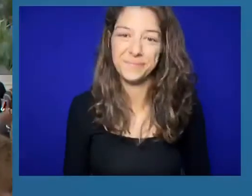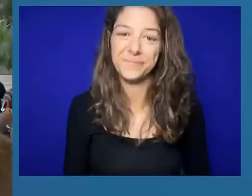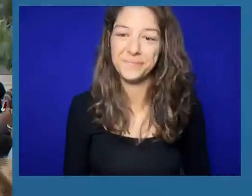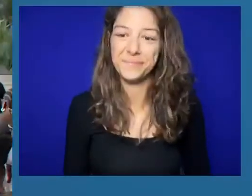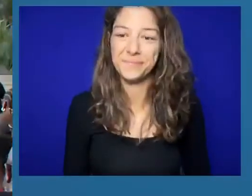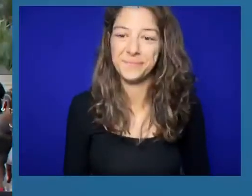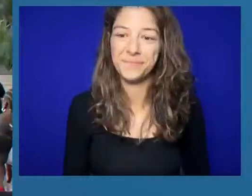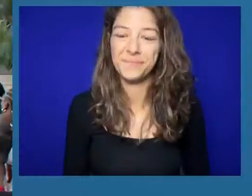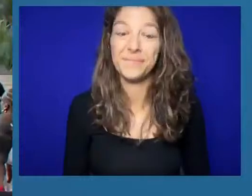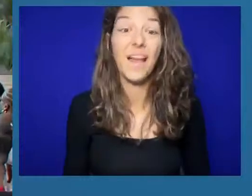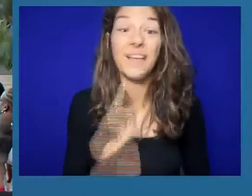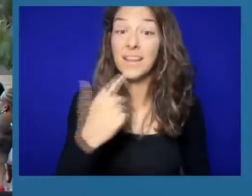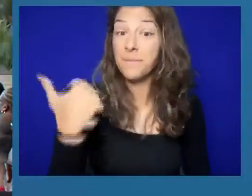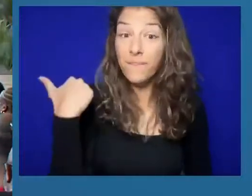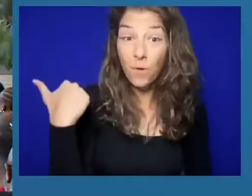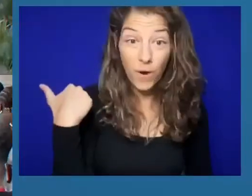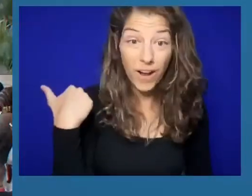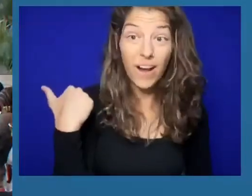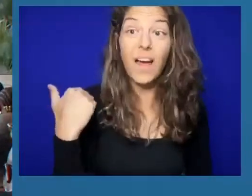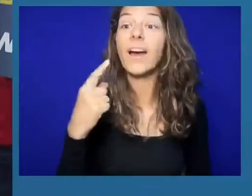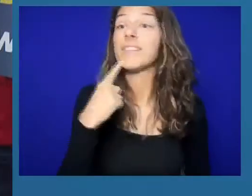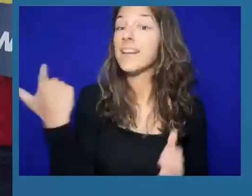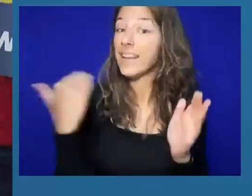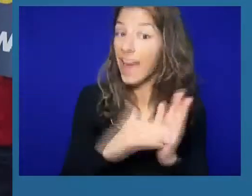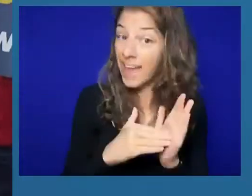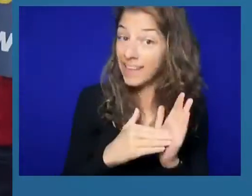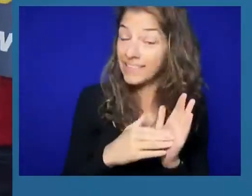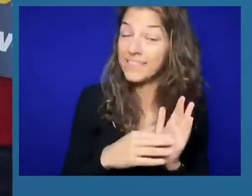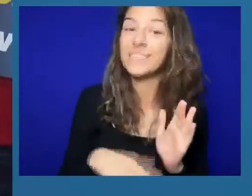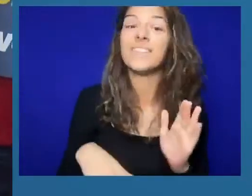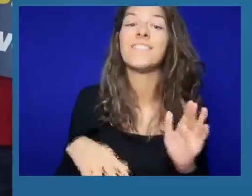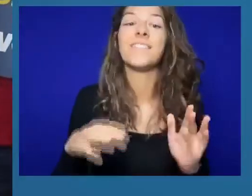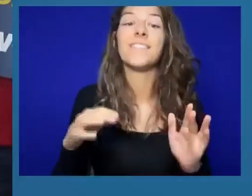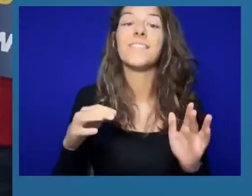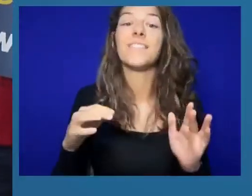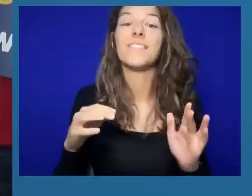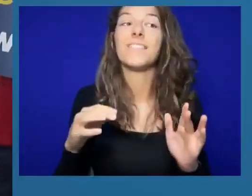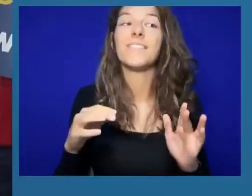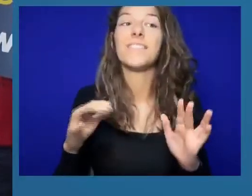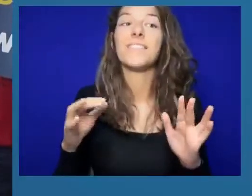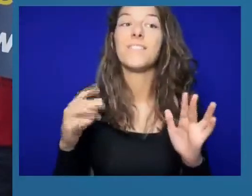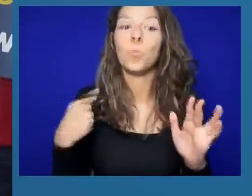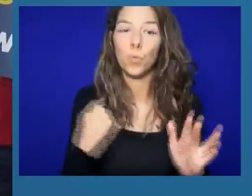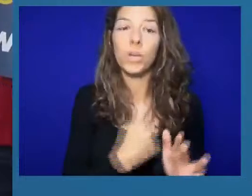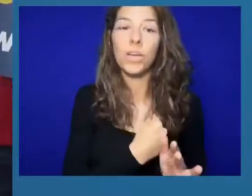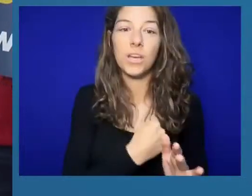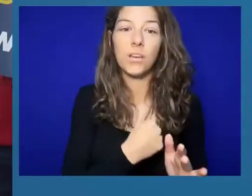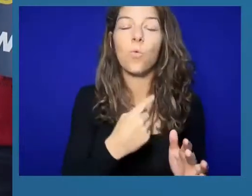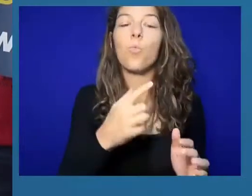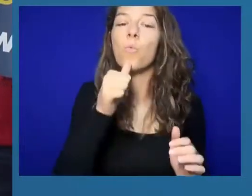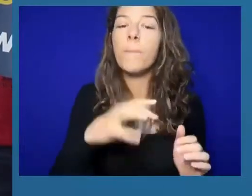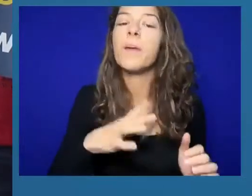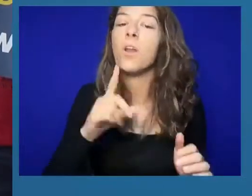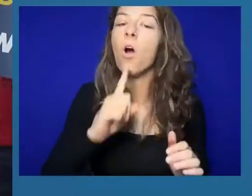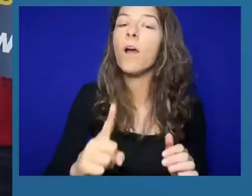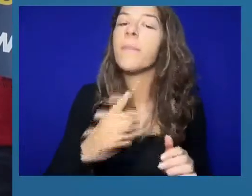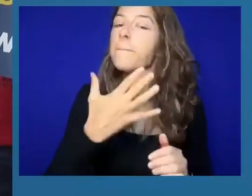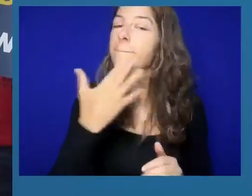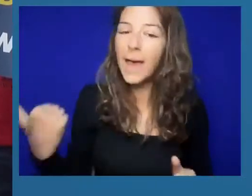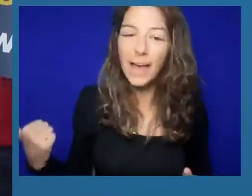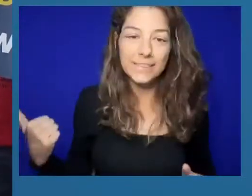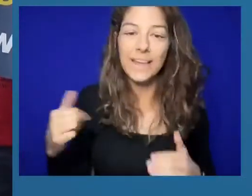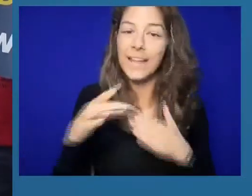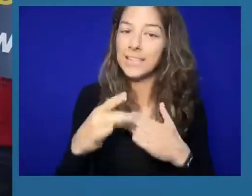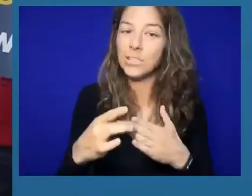I said it before, and I said it again, right? Women are the best in leadership. We need more women